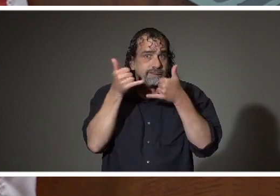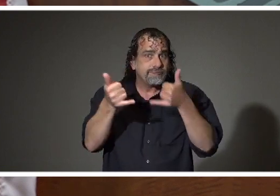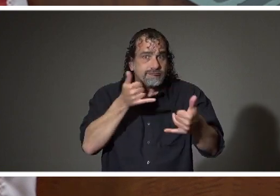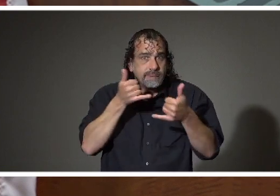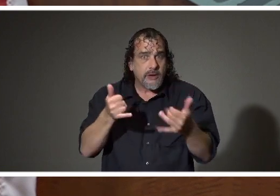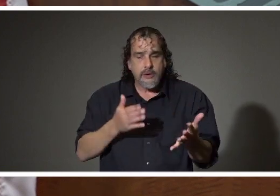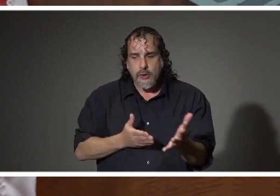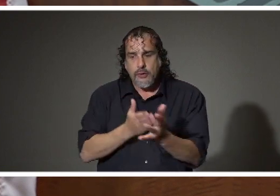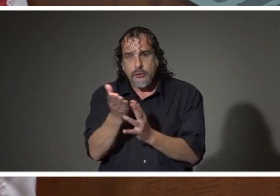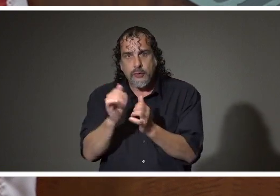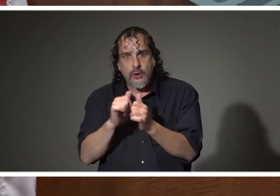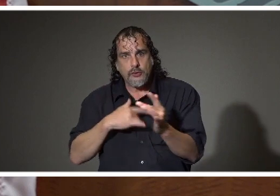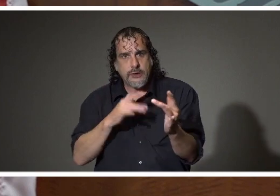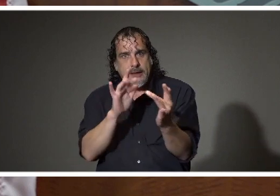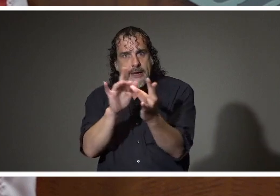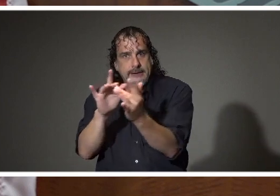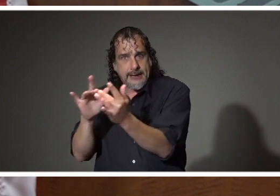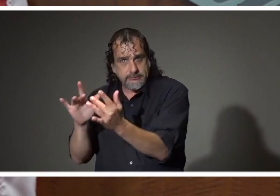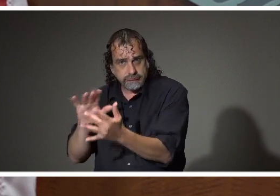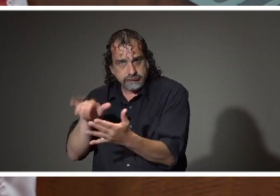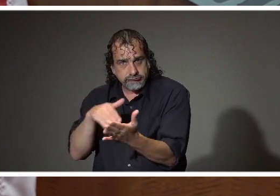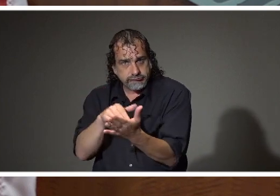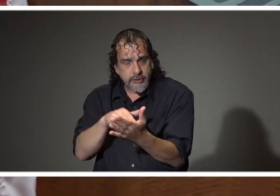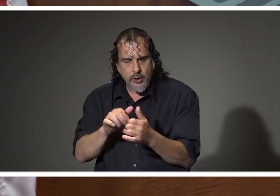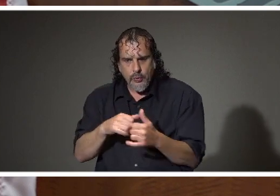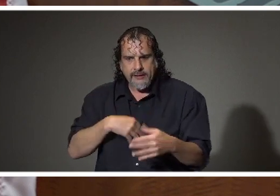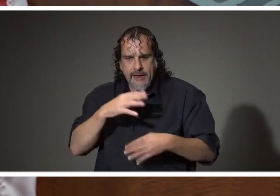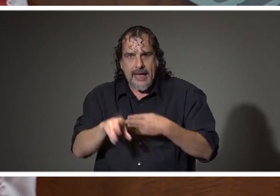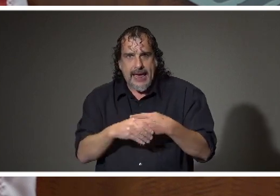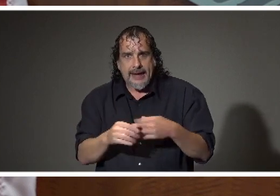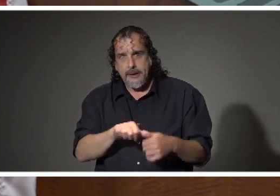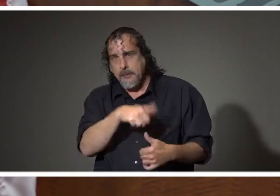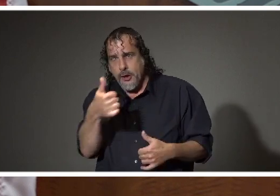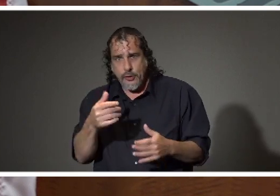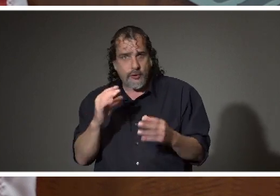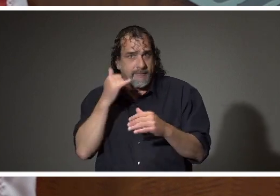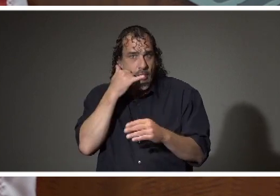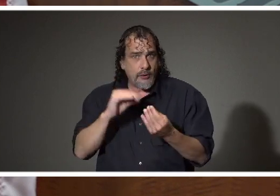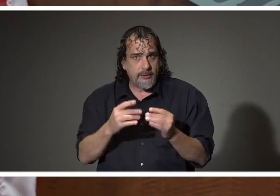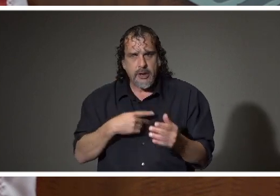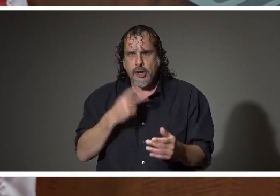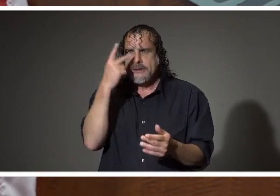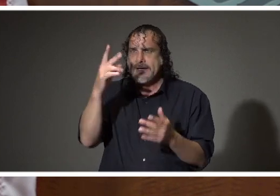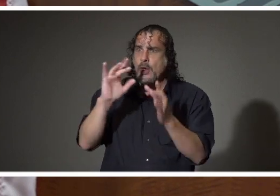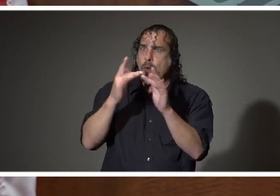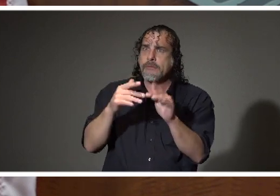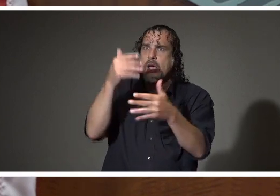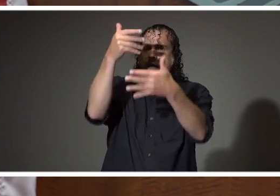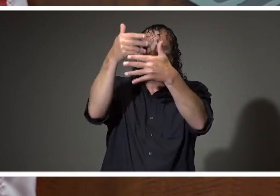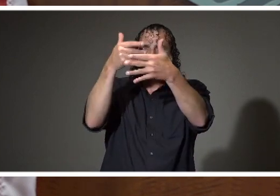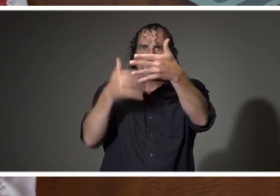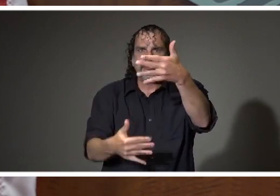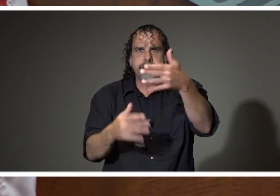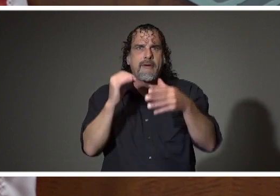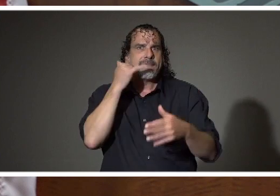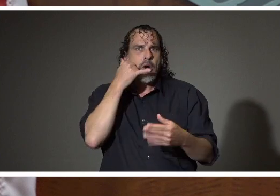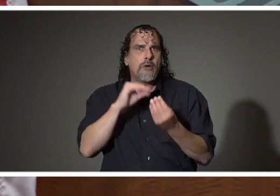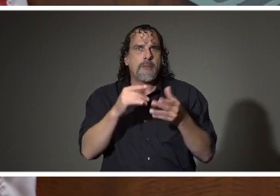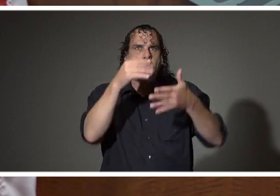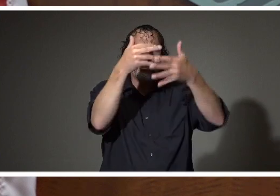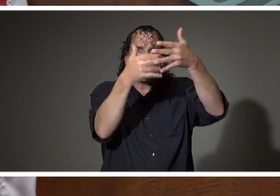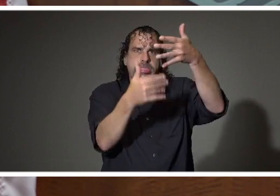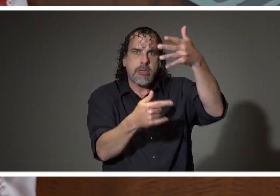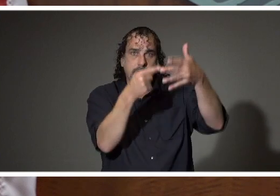the contact center. We have added additional phone numbers. Please see our website for those additional phone numbers. We also